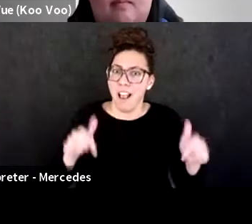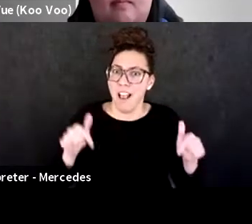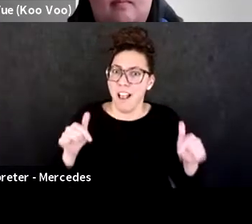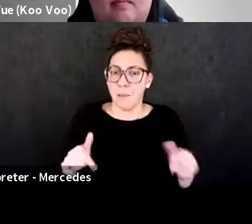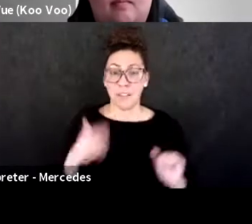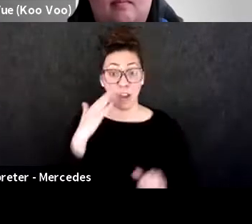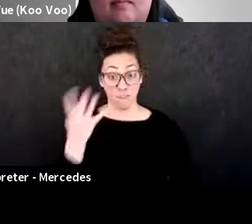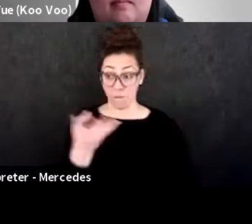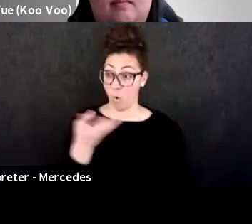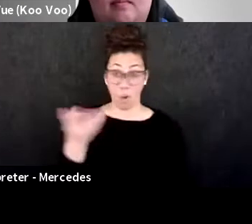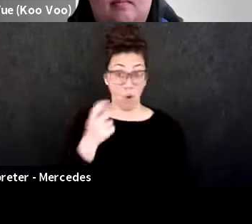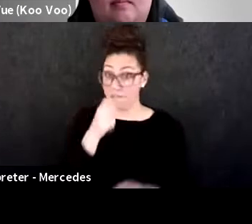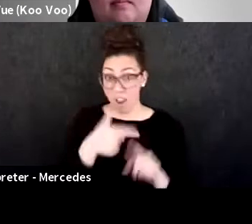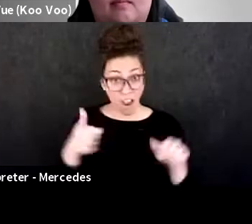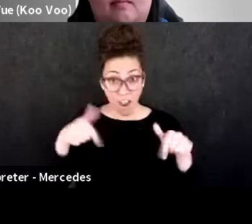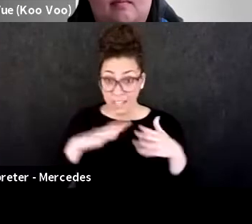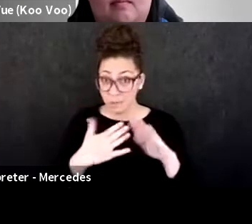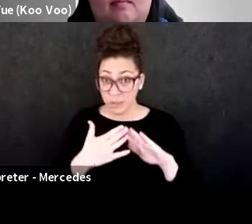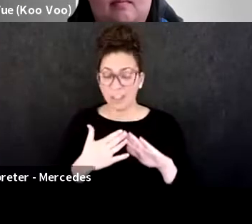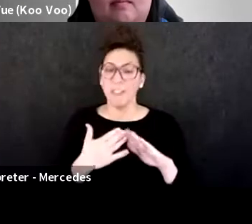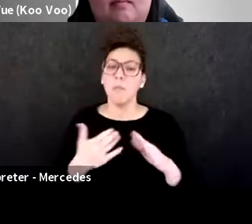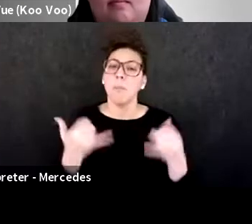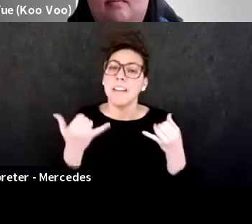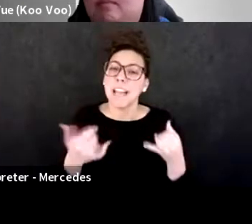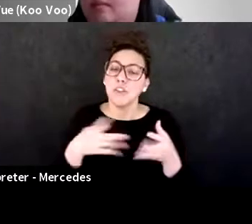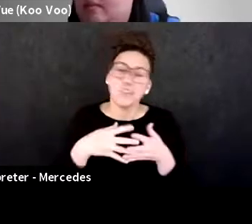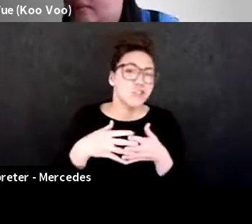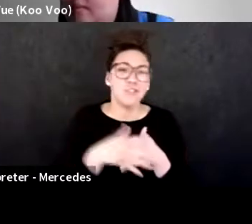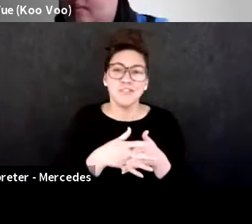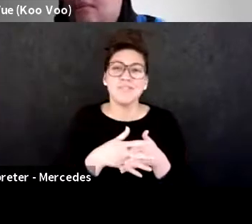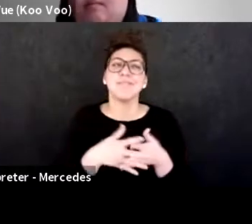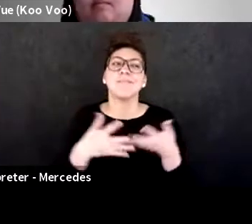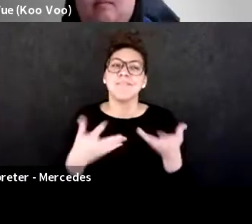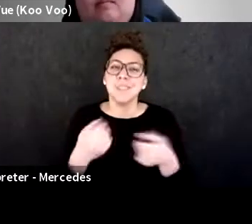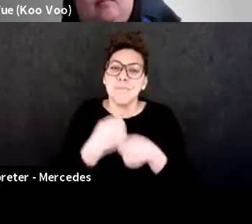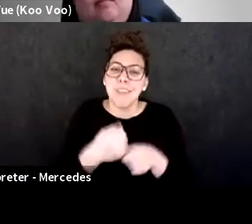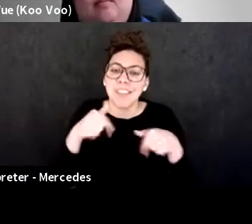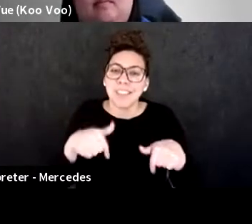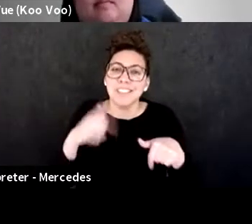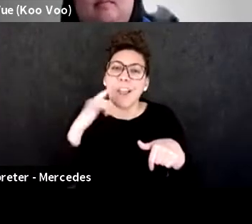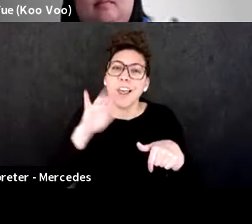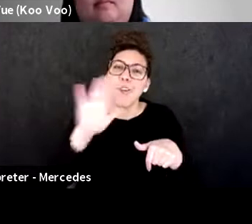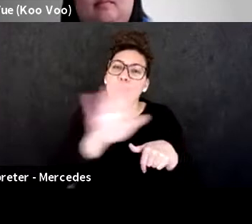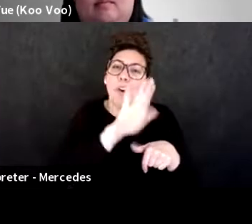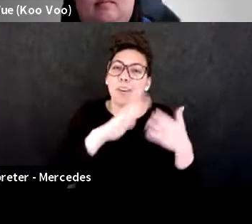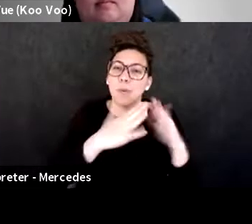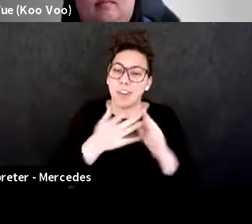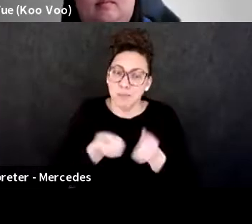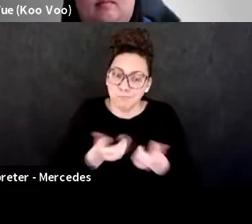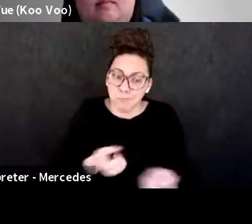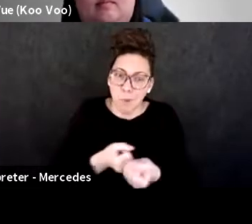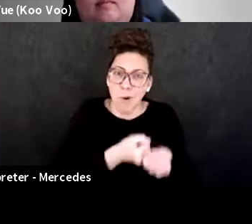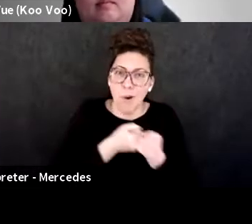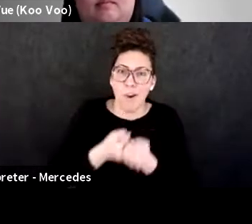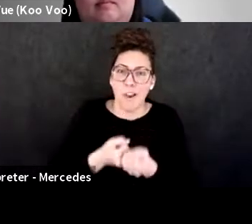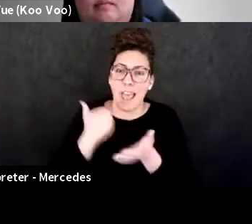not from this community, but then, like, you're now making this your community, and then you're contributing to it as much as those of us that are originally from here. So I really